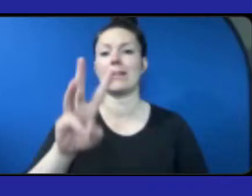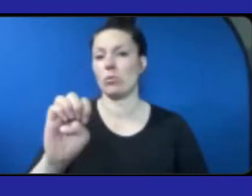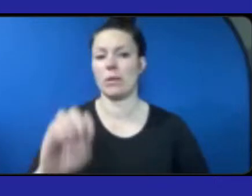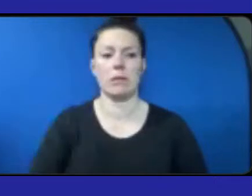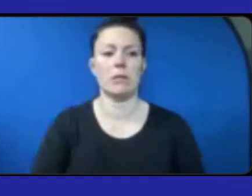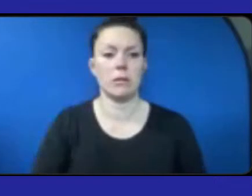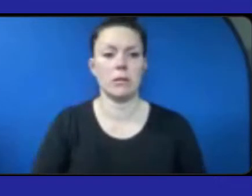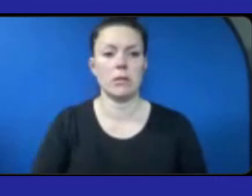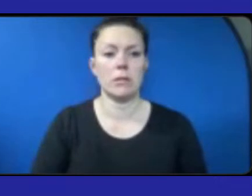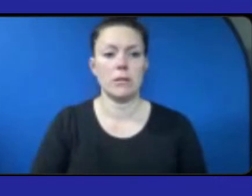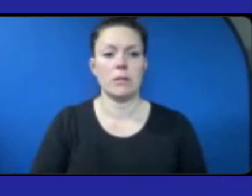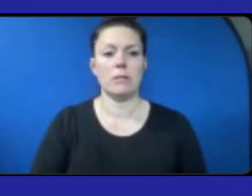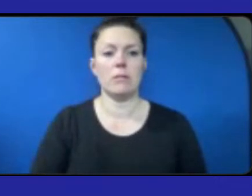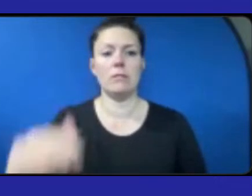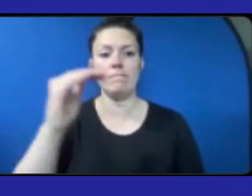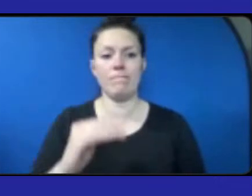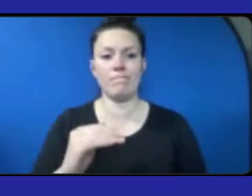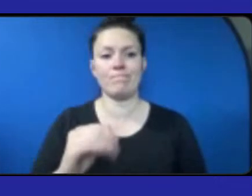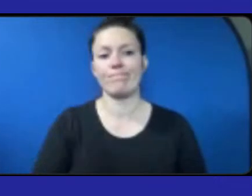Next slide.